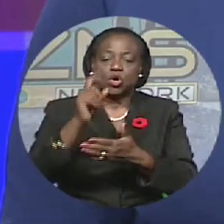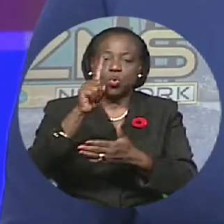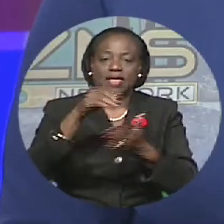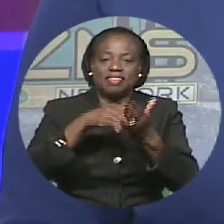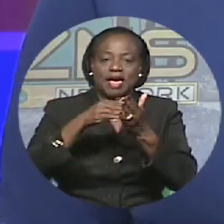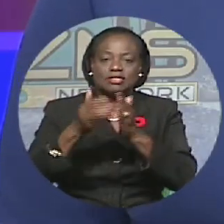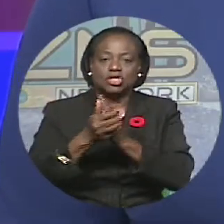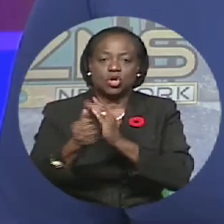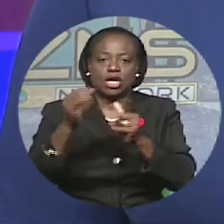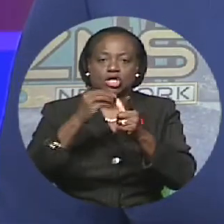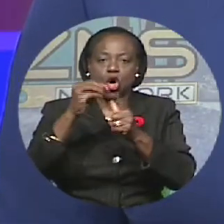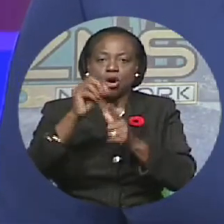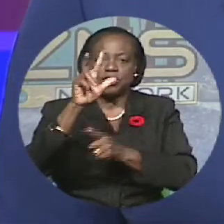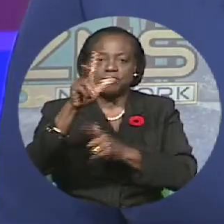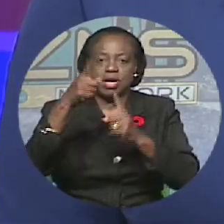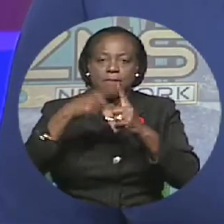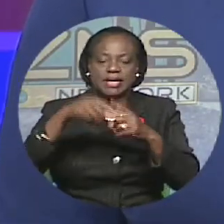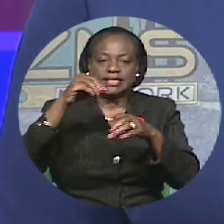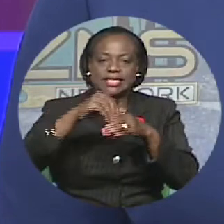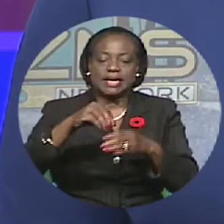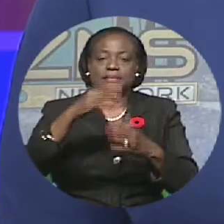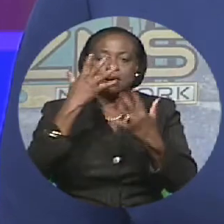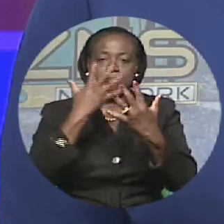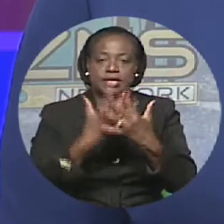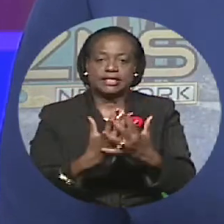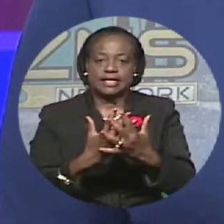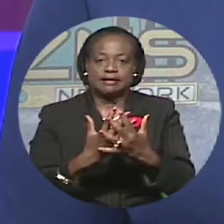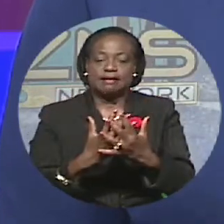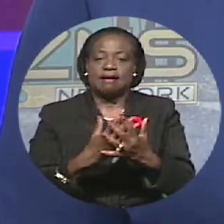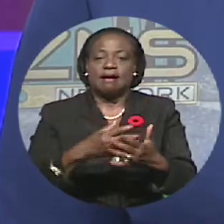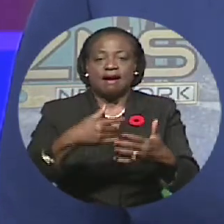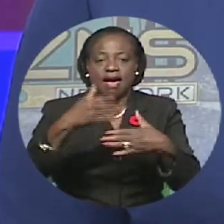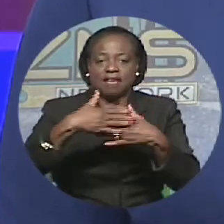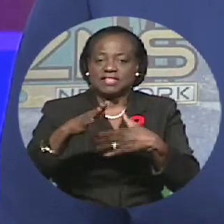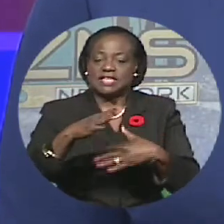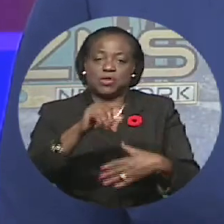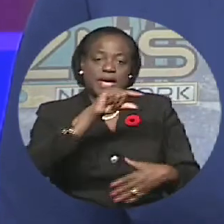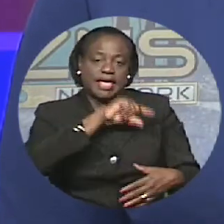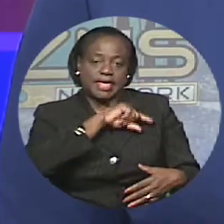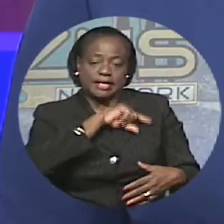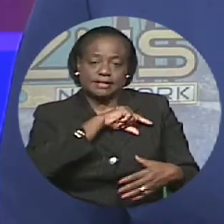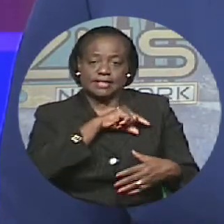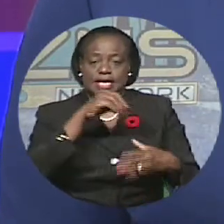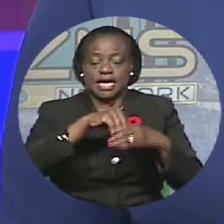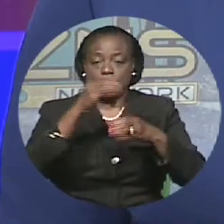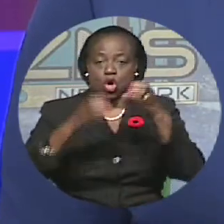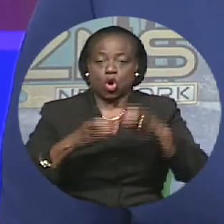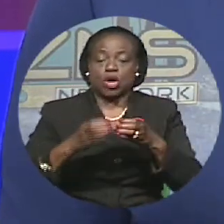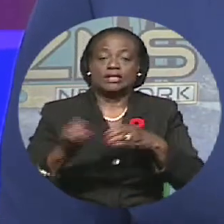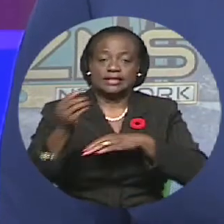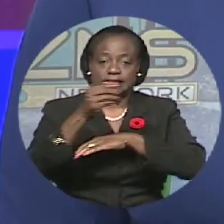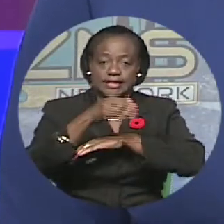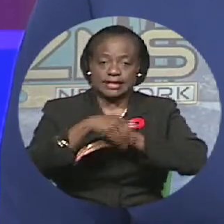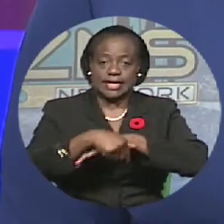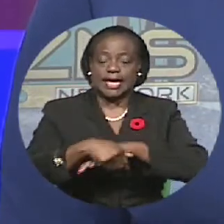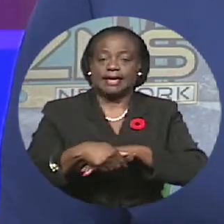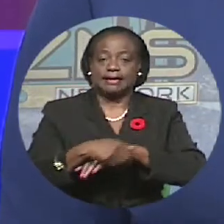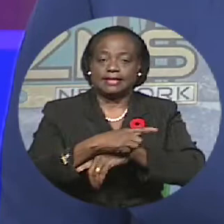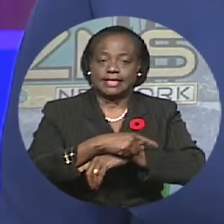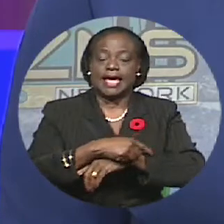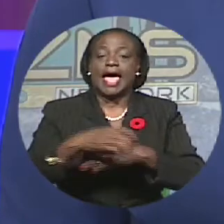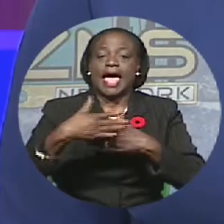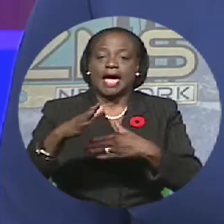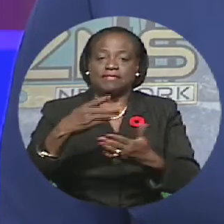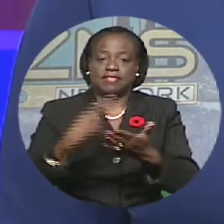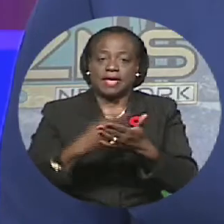prison today after pleading guilty before Magistrate Andrew Forbes. The Dominicans will be turned over to immigration officials after they pay their fine